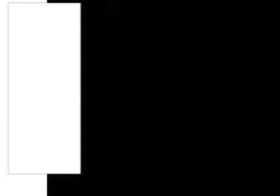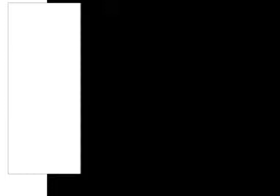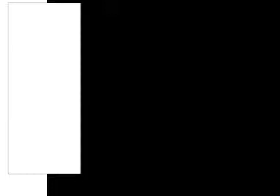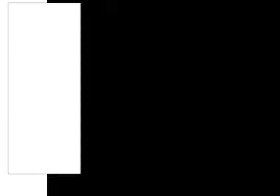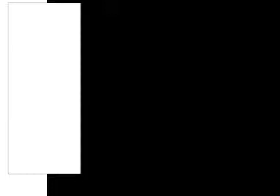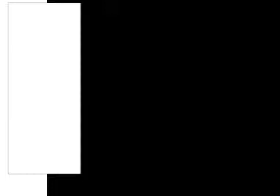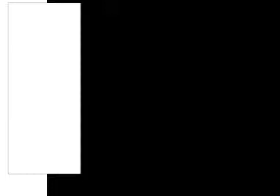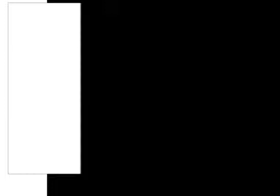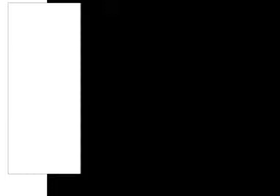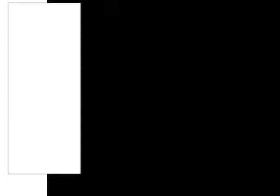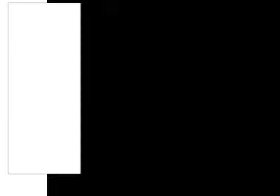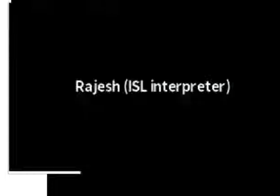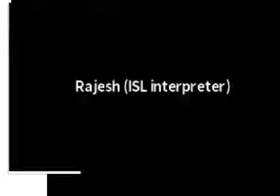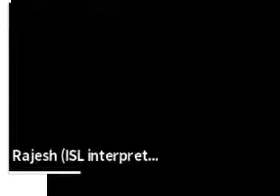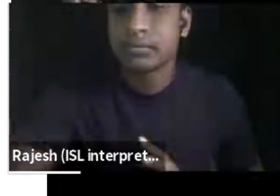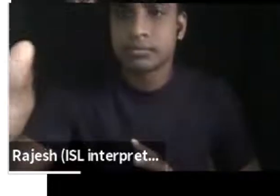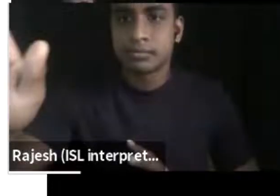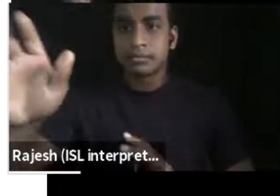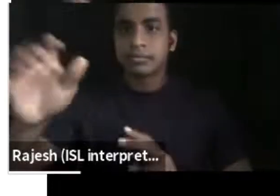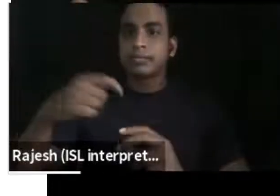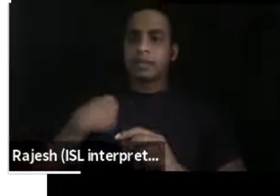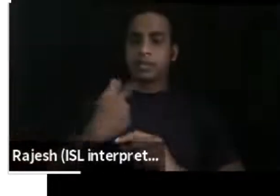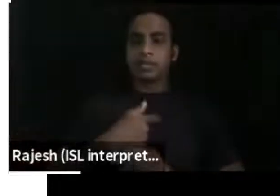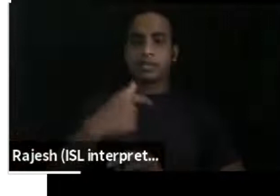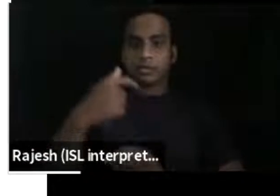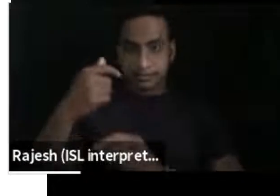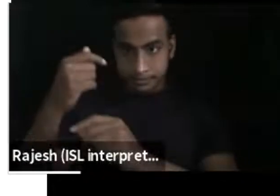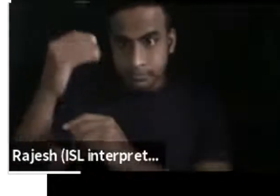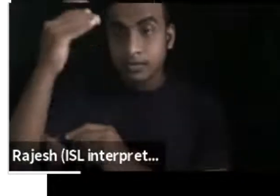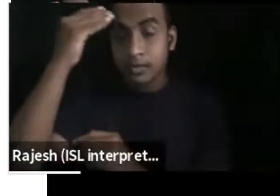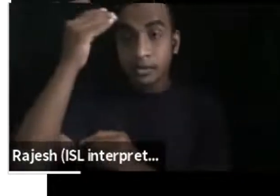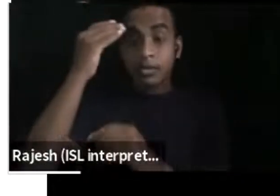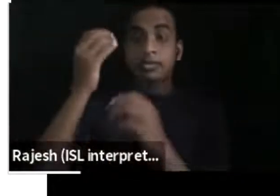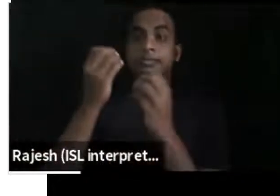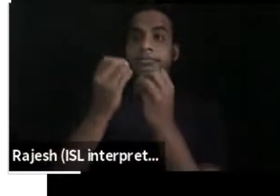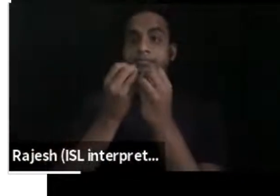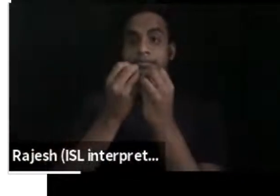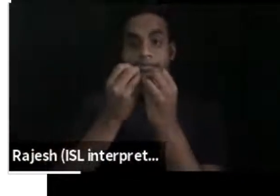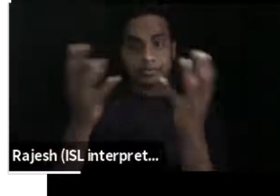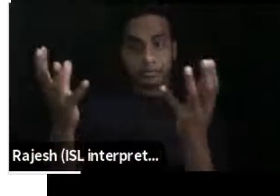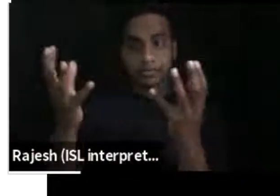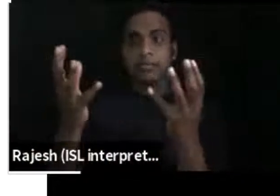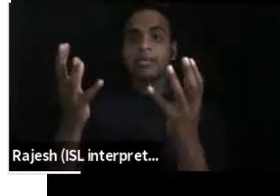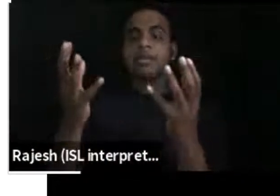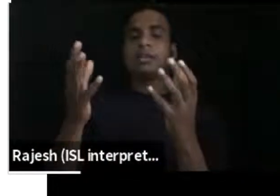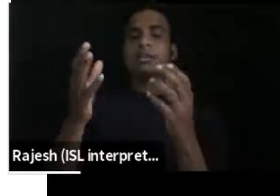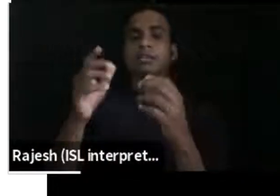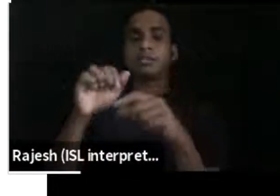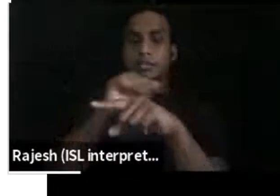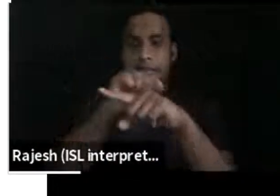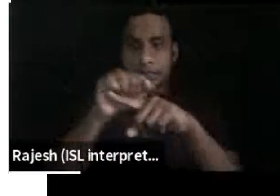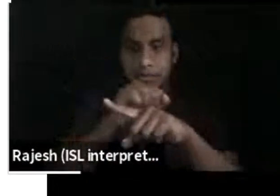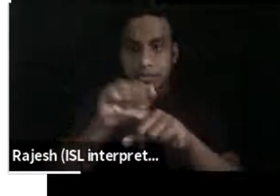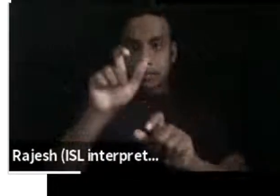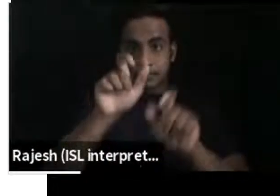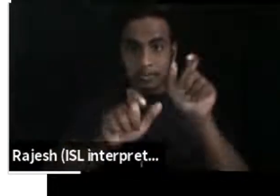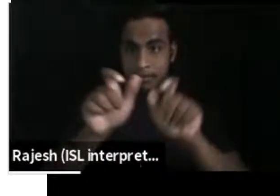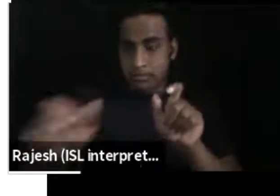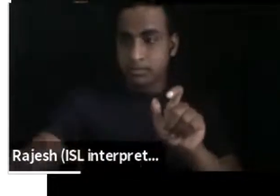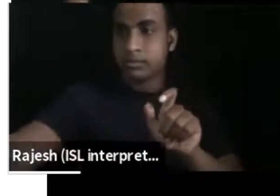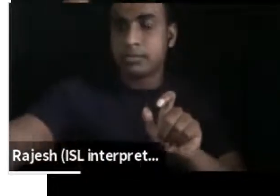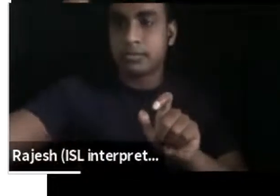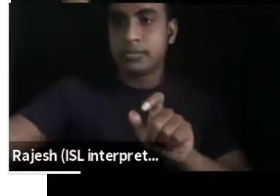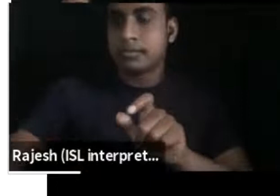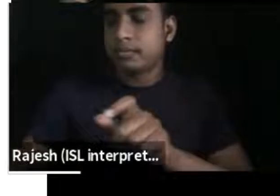know that there is a huge deficiency in trained people, in